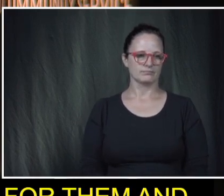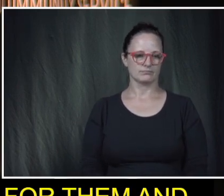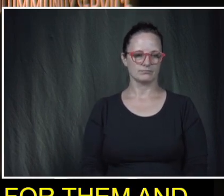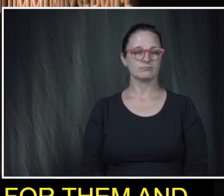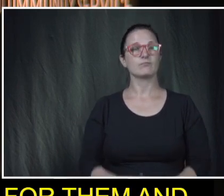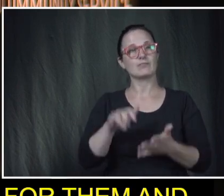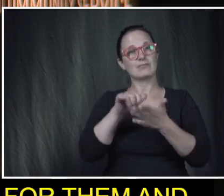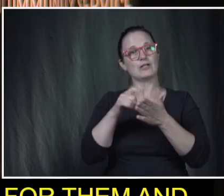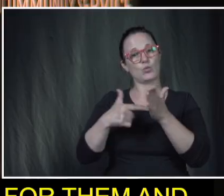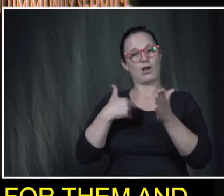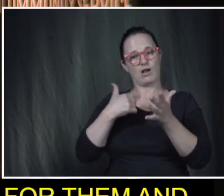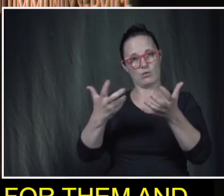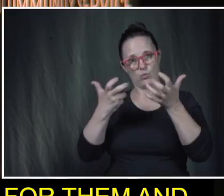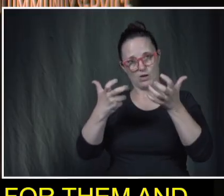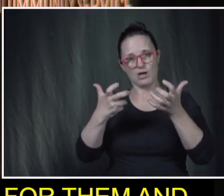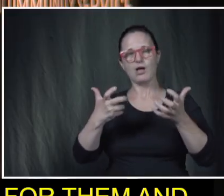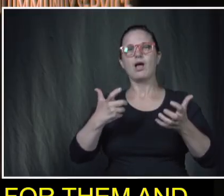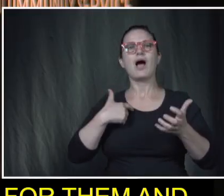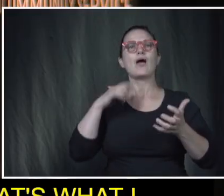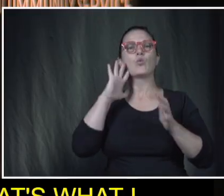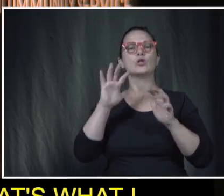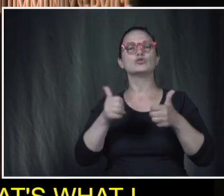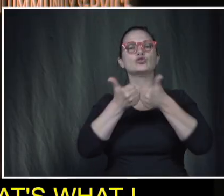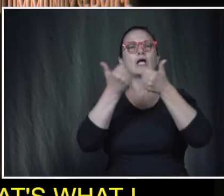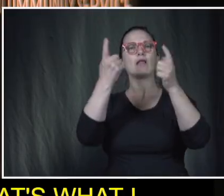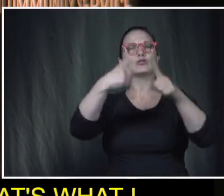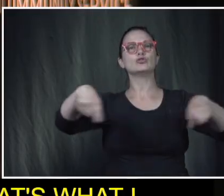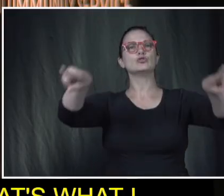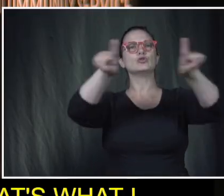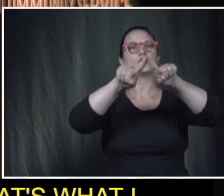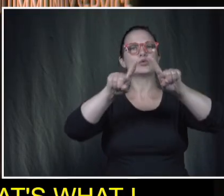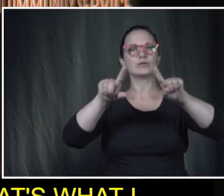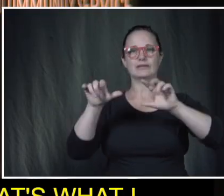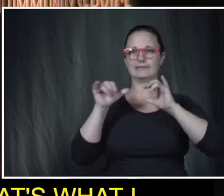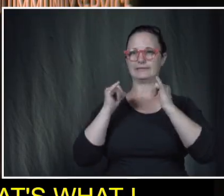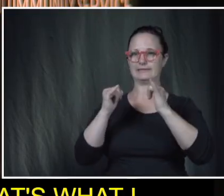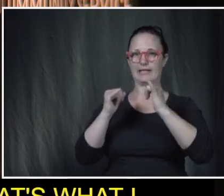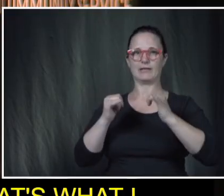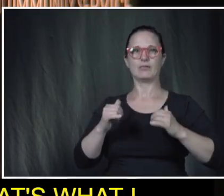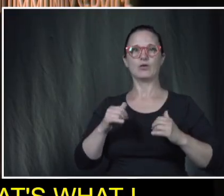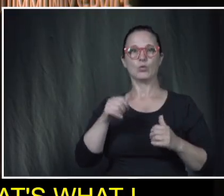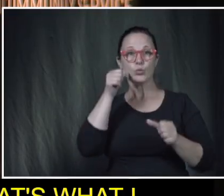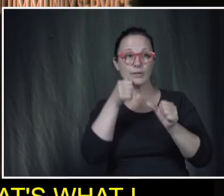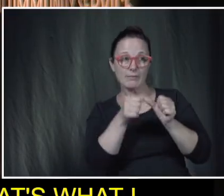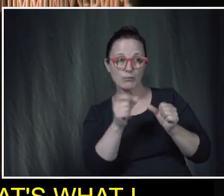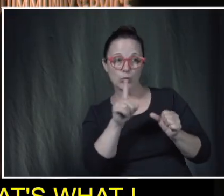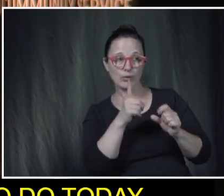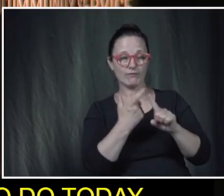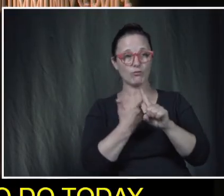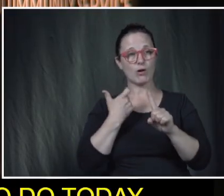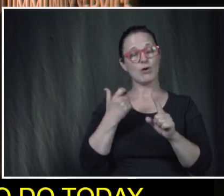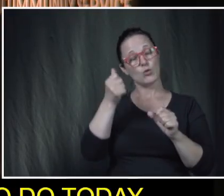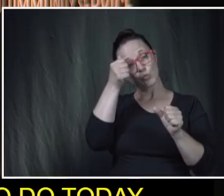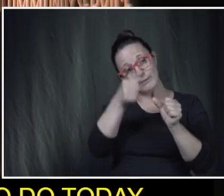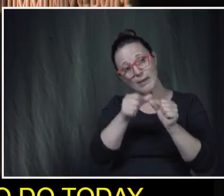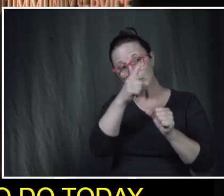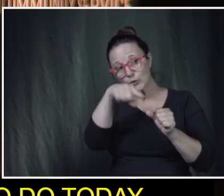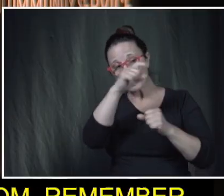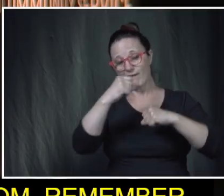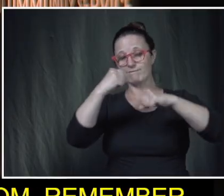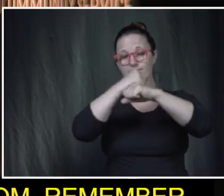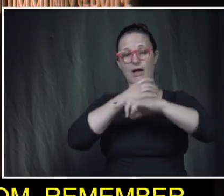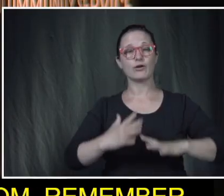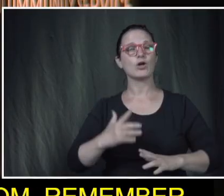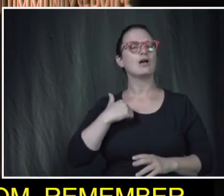That's what I want. I'm challenging you all to do today. Remember where you come from. Remember that you're a fighter. I've always